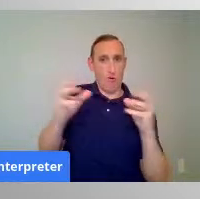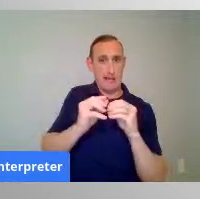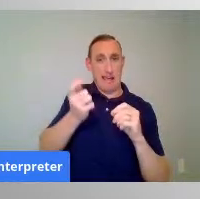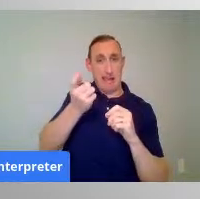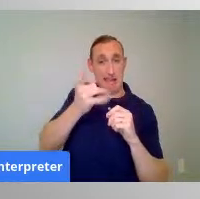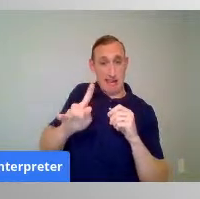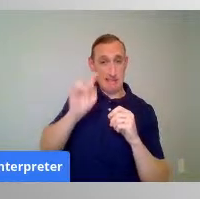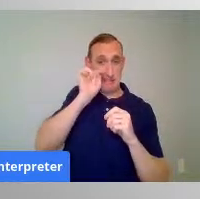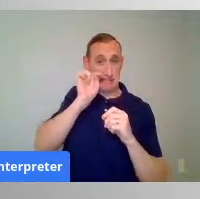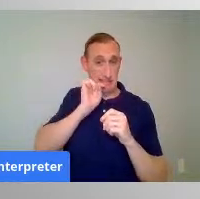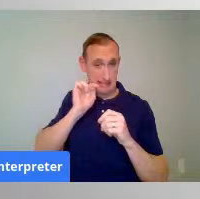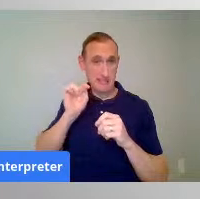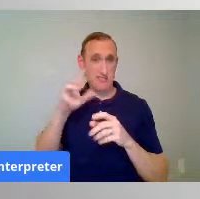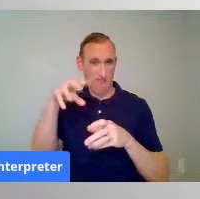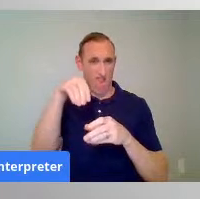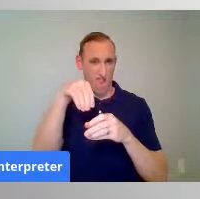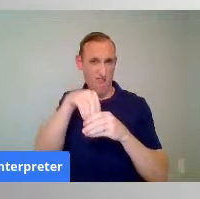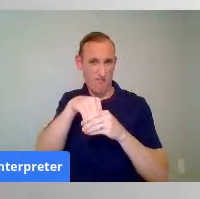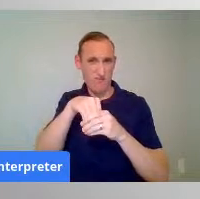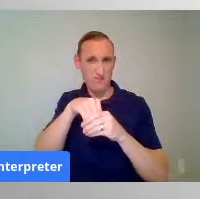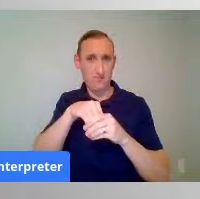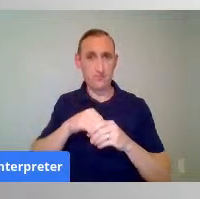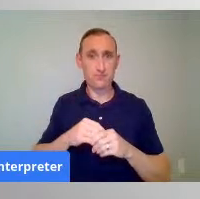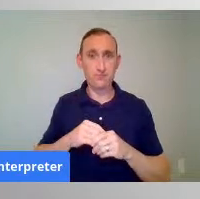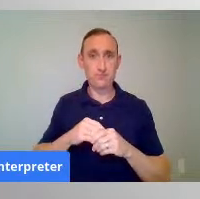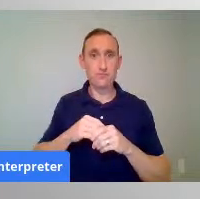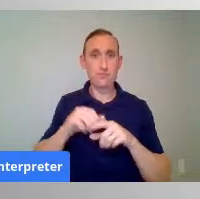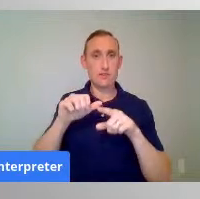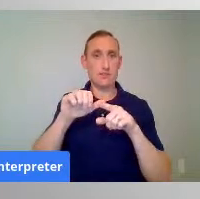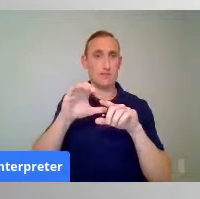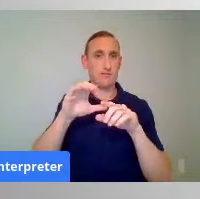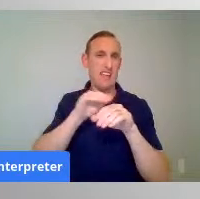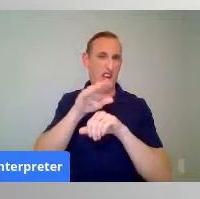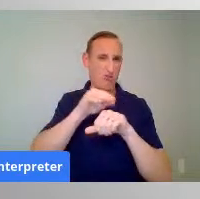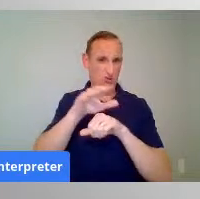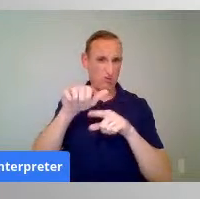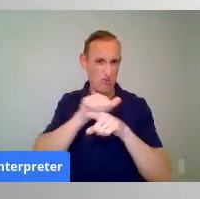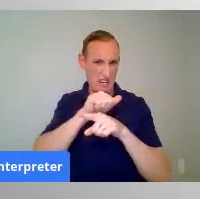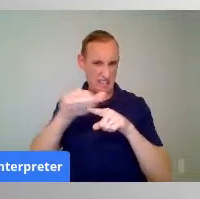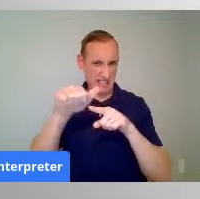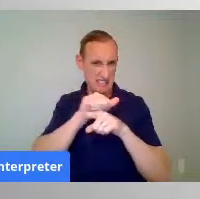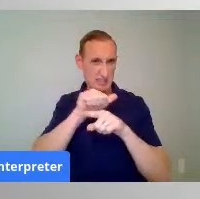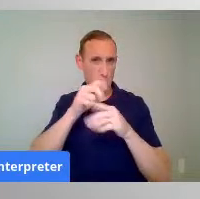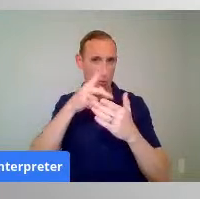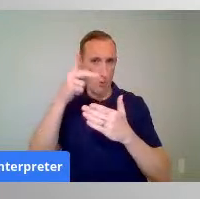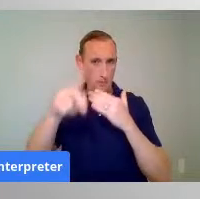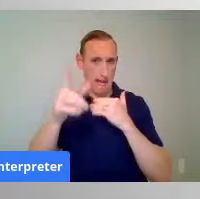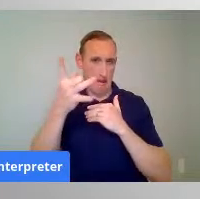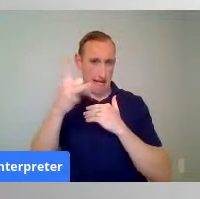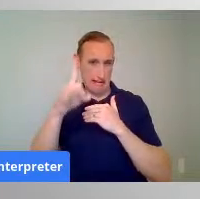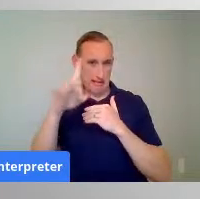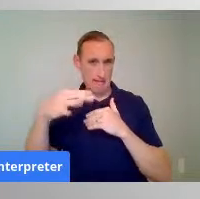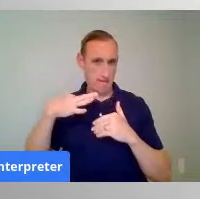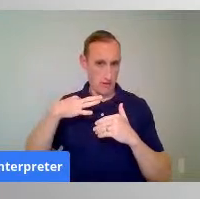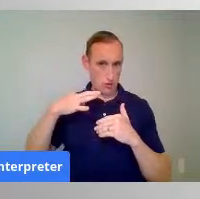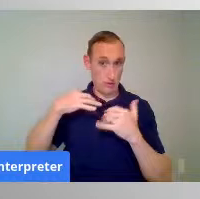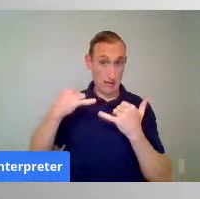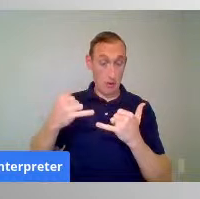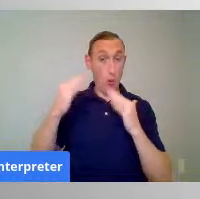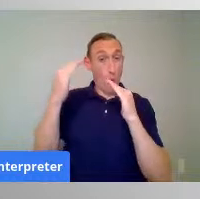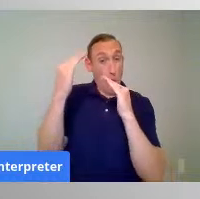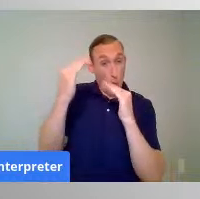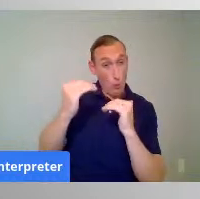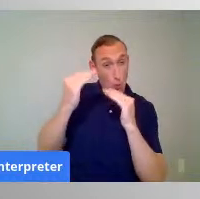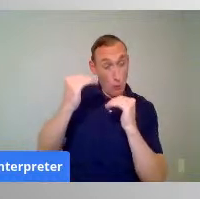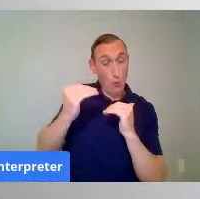volunteer opportunities only. We're working on a proposal with the Mayor and Commission to hopefully begin paying young